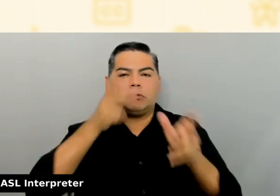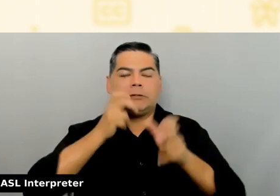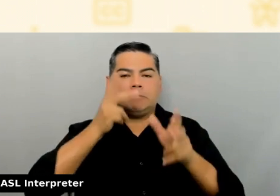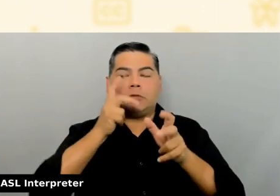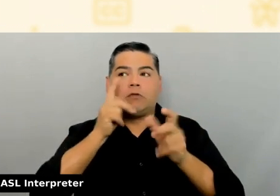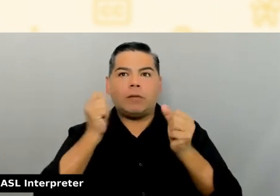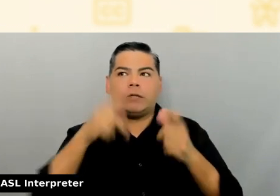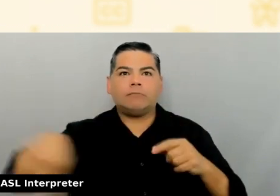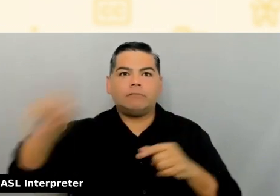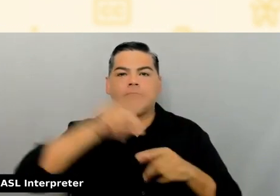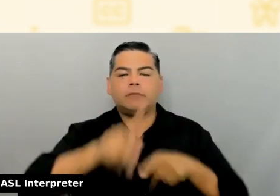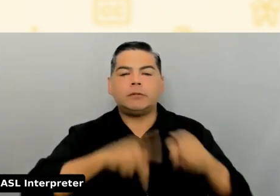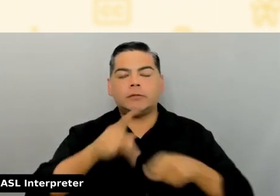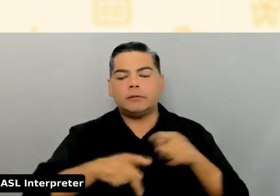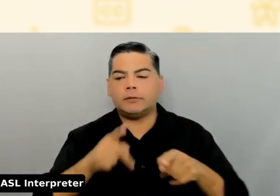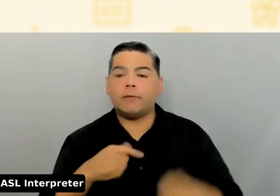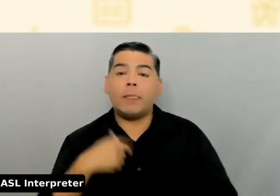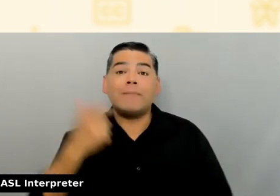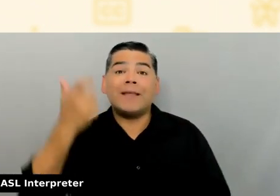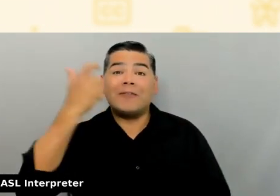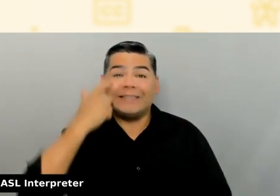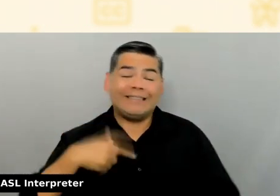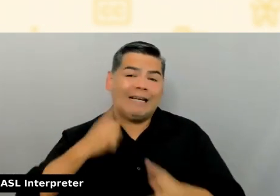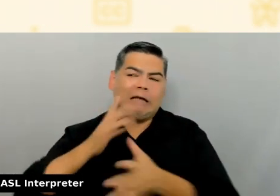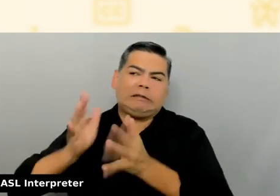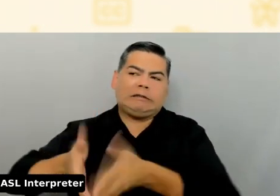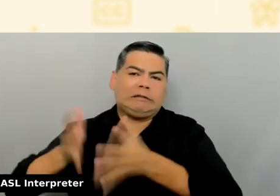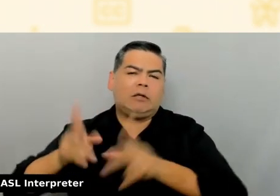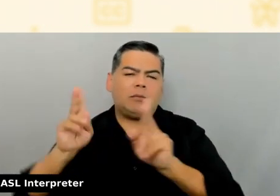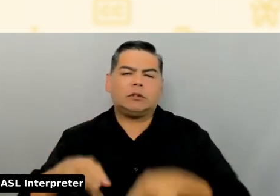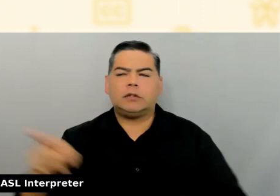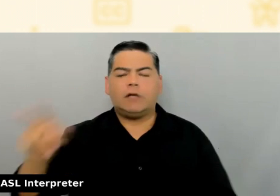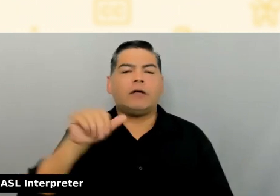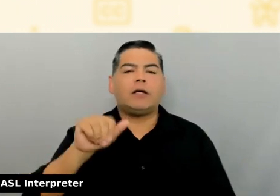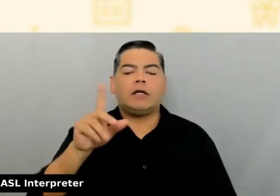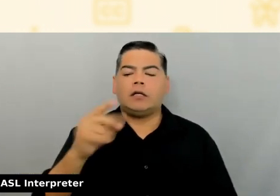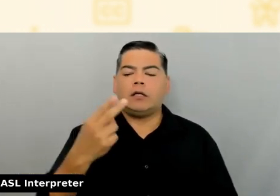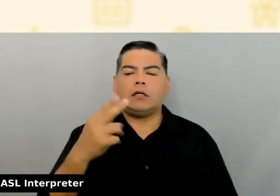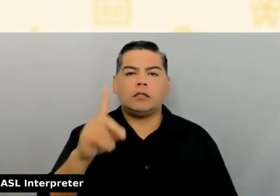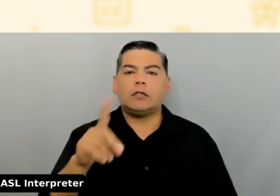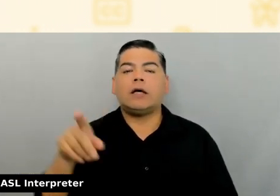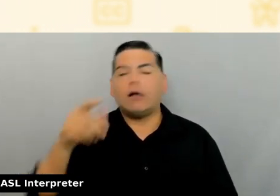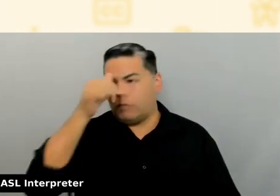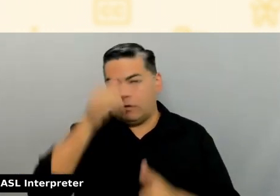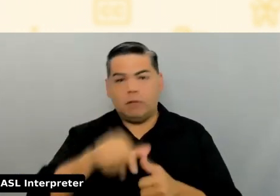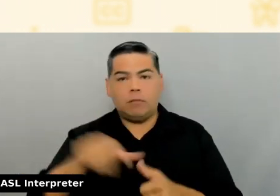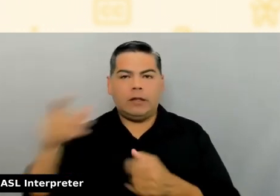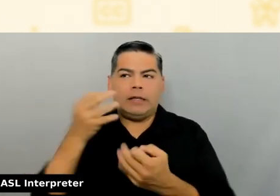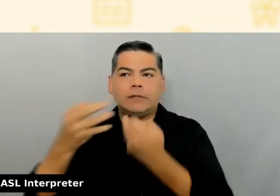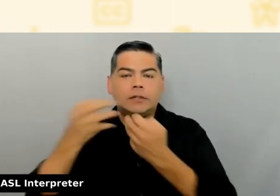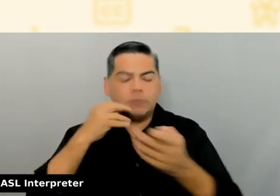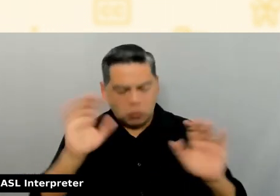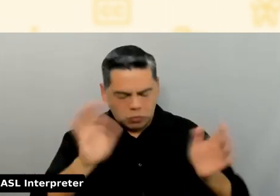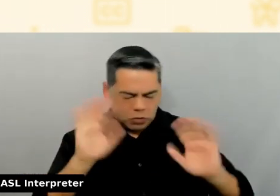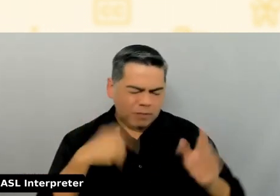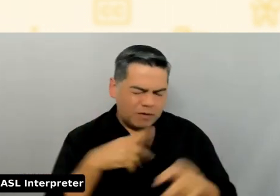So I've talked with a person with ADHD, and this is one of the things that I remember them saying that they're having a hard